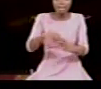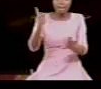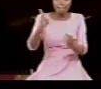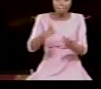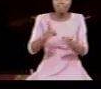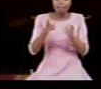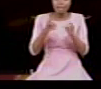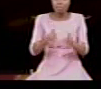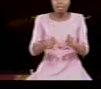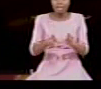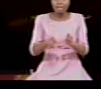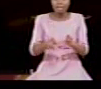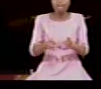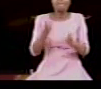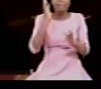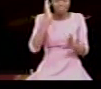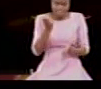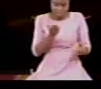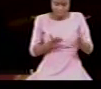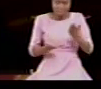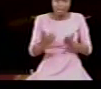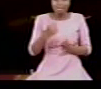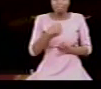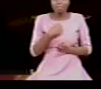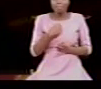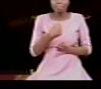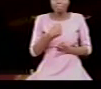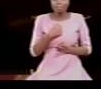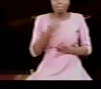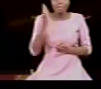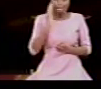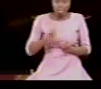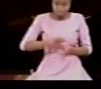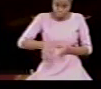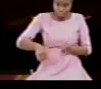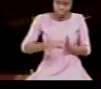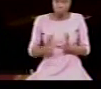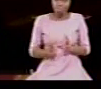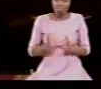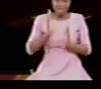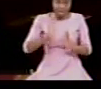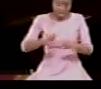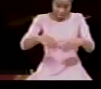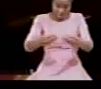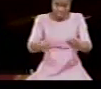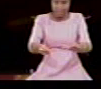way shall serve me, shall sow, shall give.